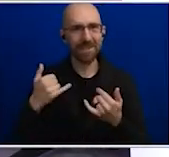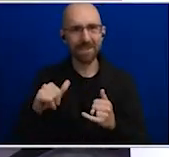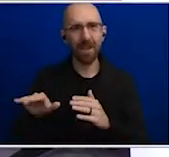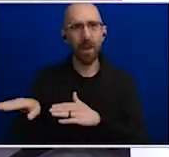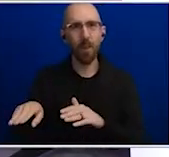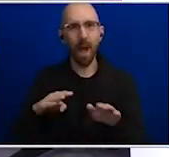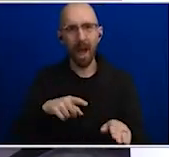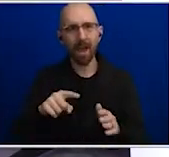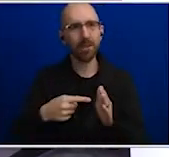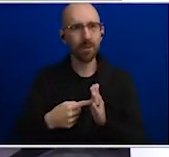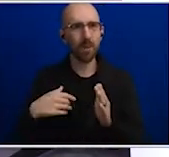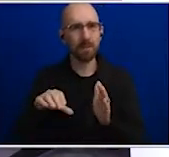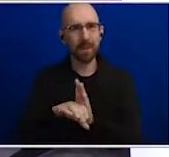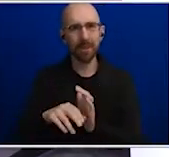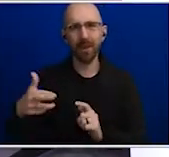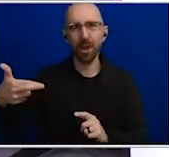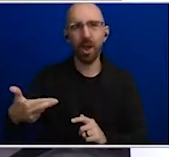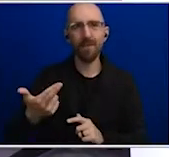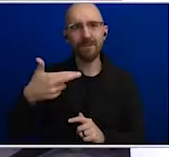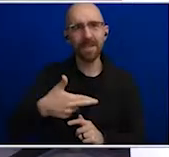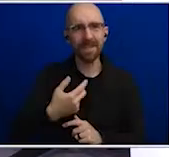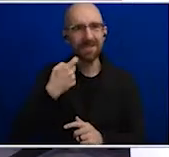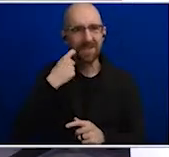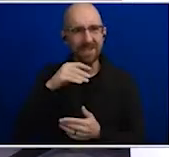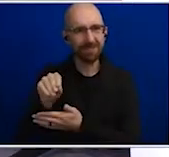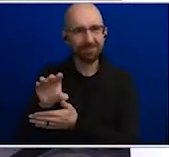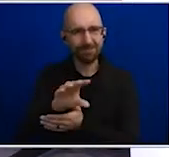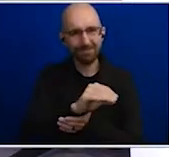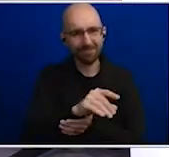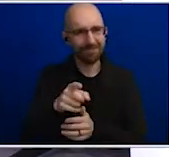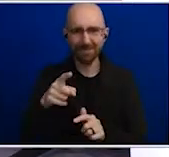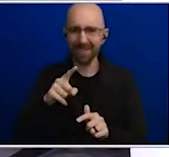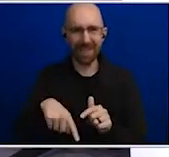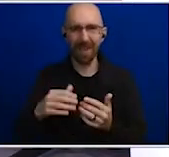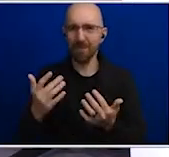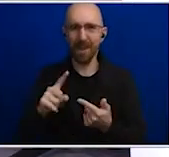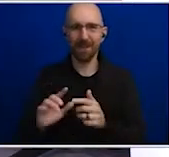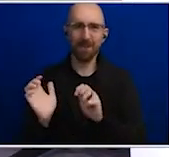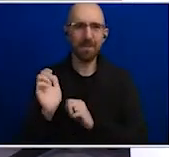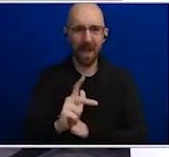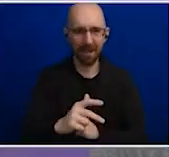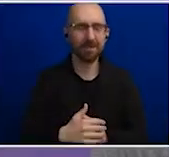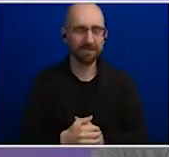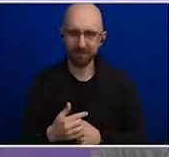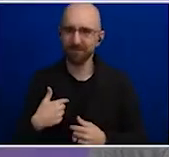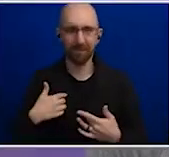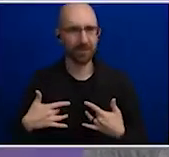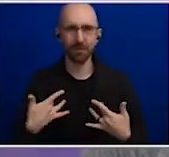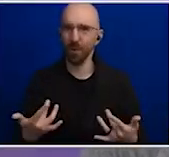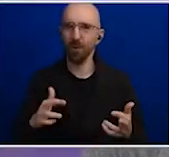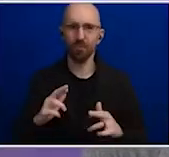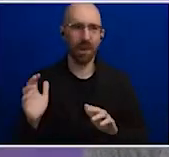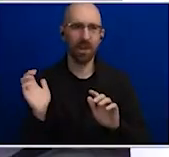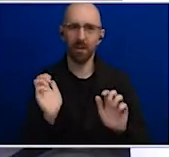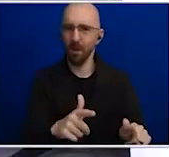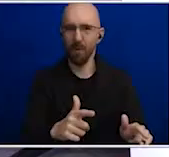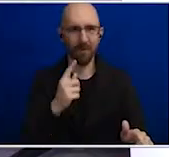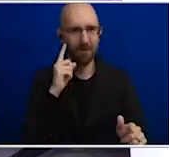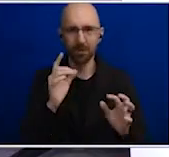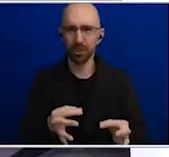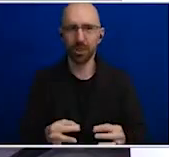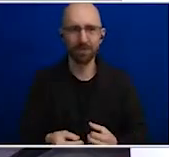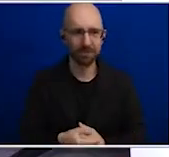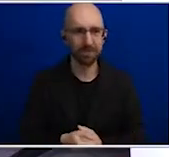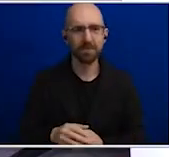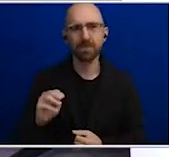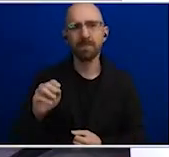of dolphins that they've recently taken, and you can't wait to get back there. Yeah, I'm stoked. I'm ready to go, for sure. Marcy had tried,